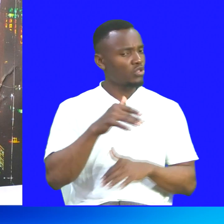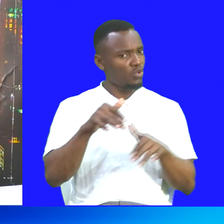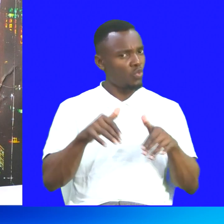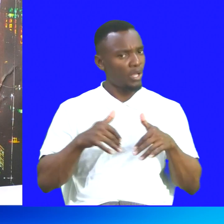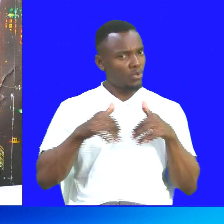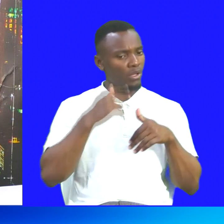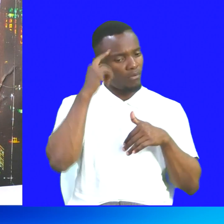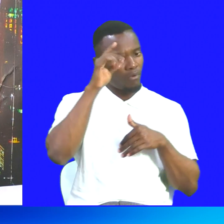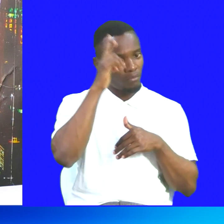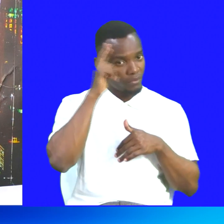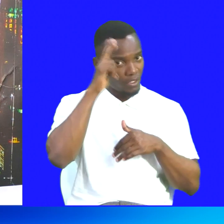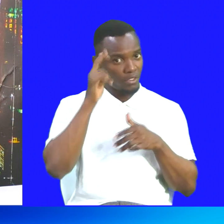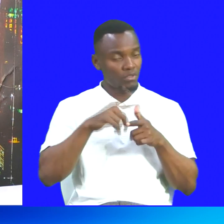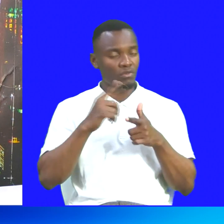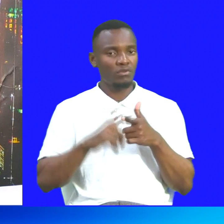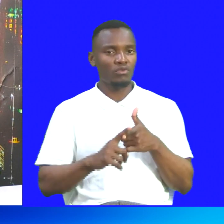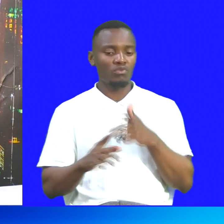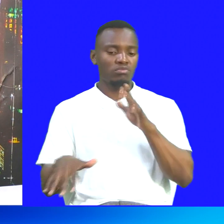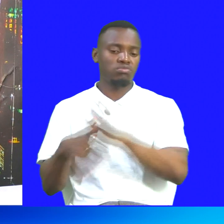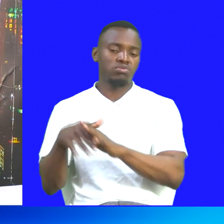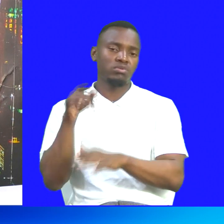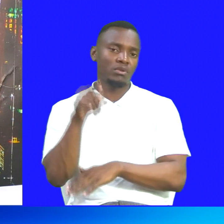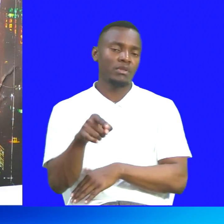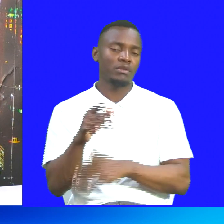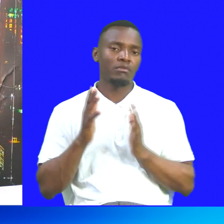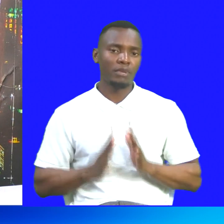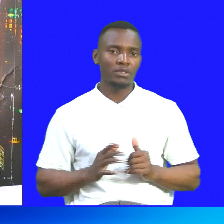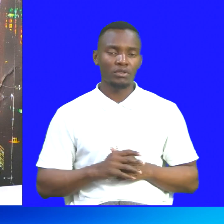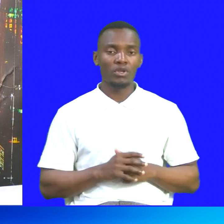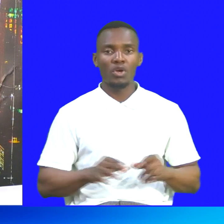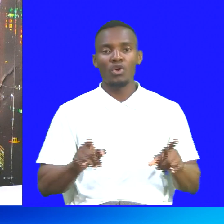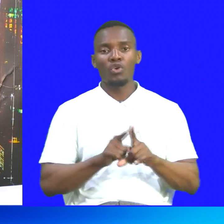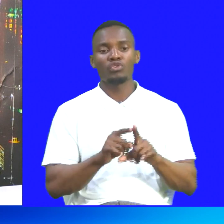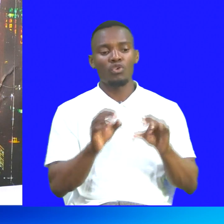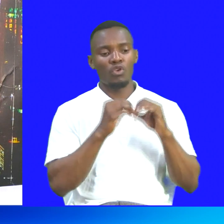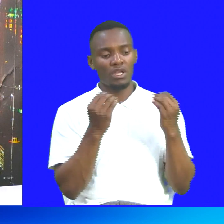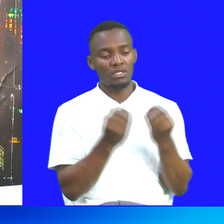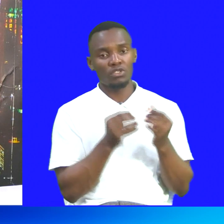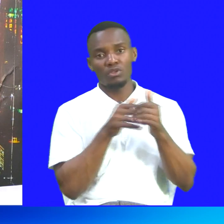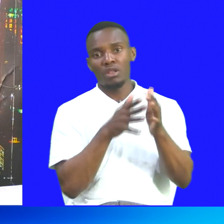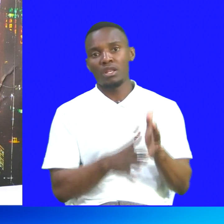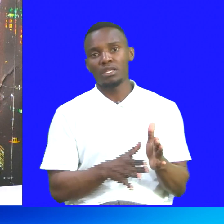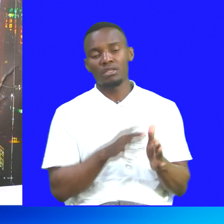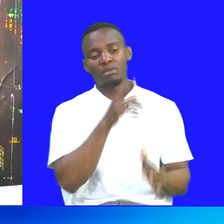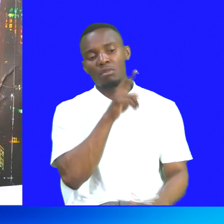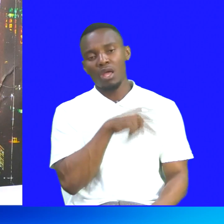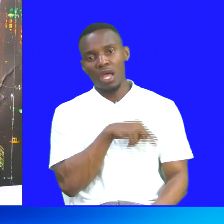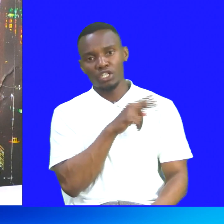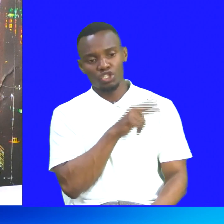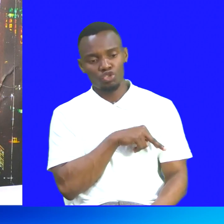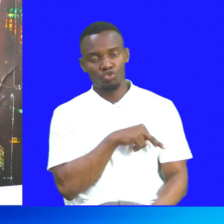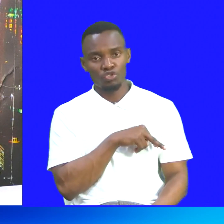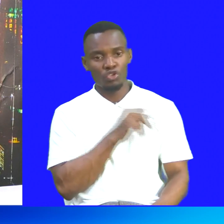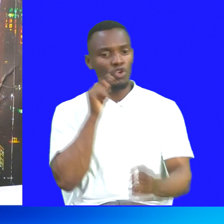person could not work there. Additionally, the organization's leaders' attitude